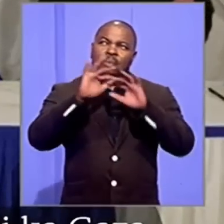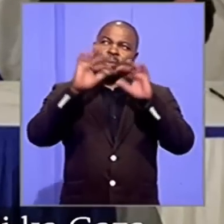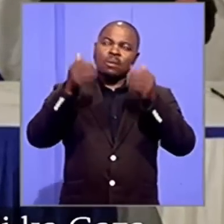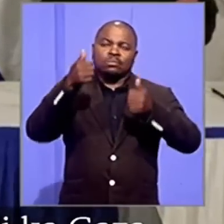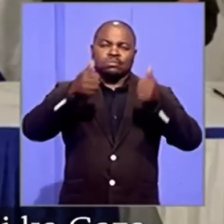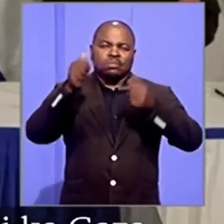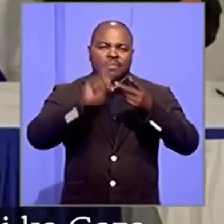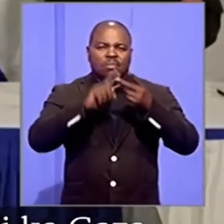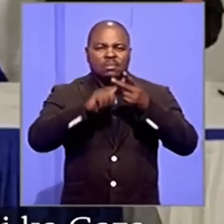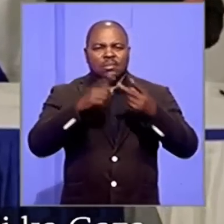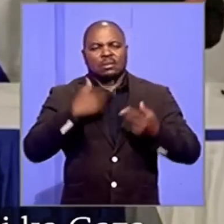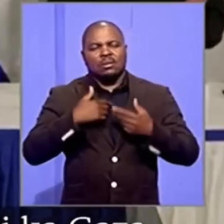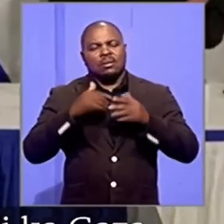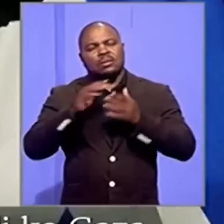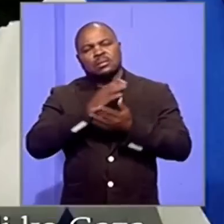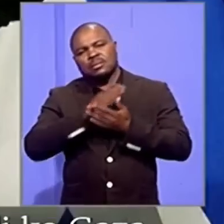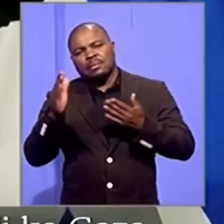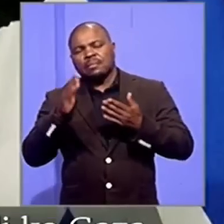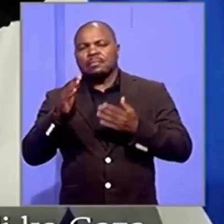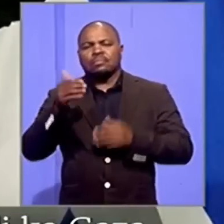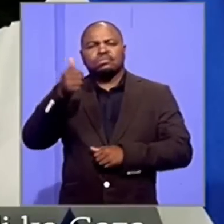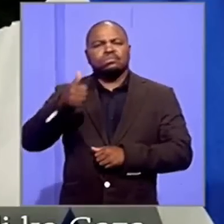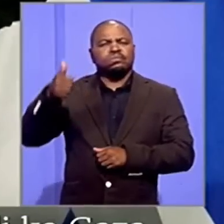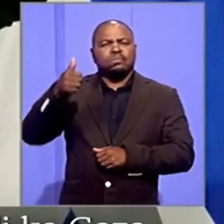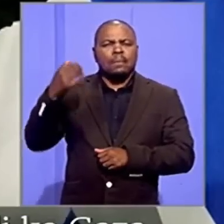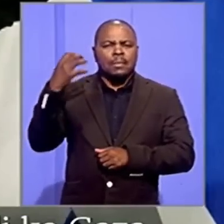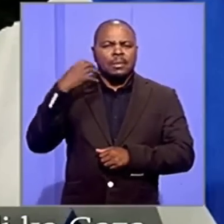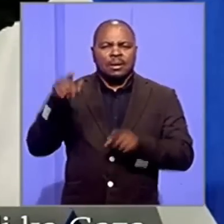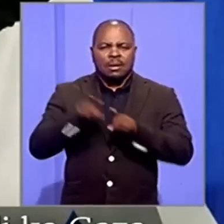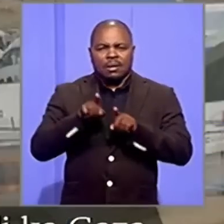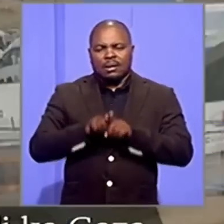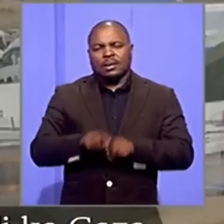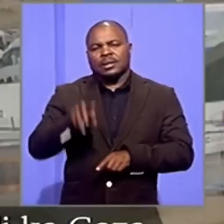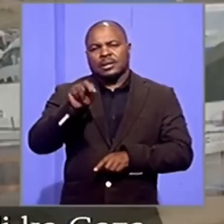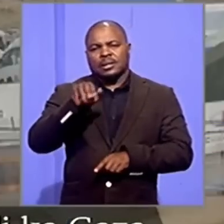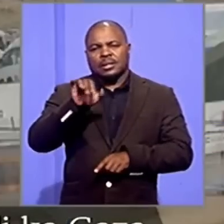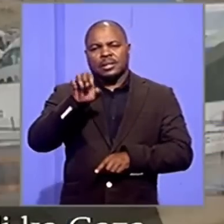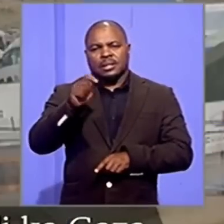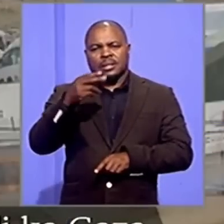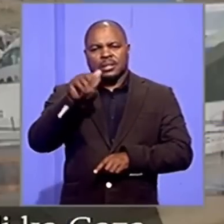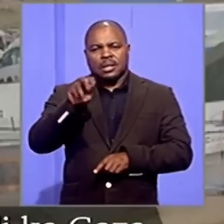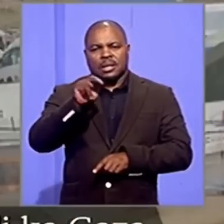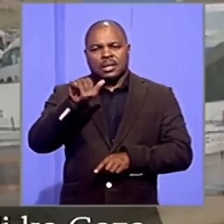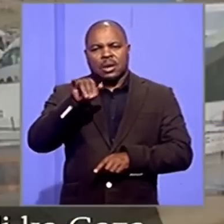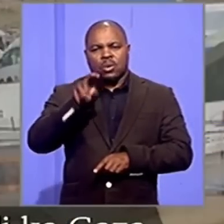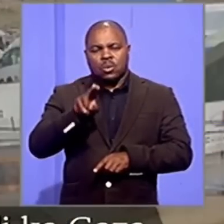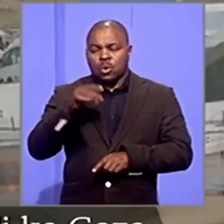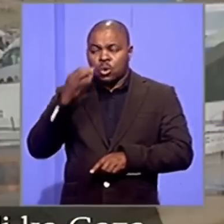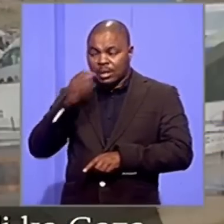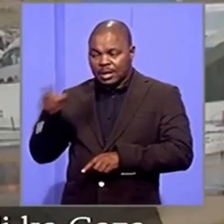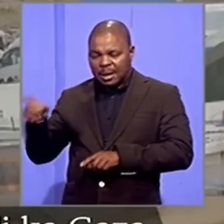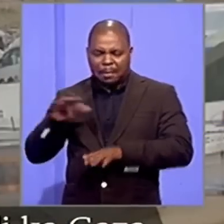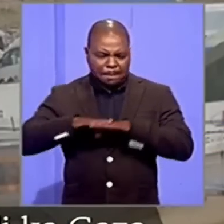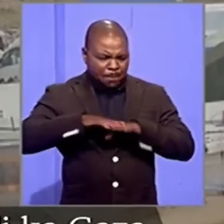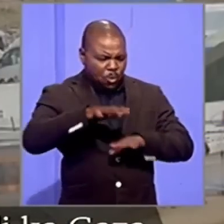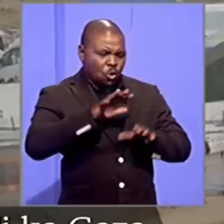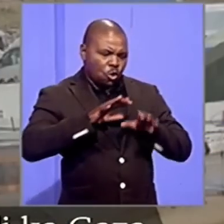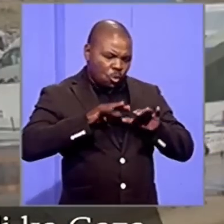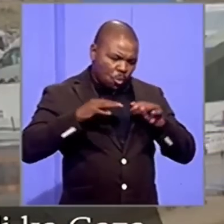le ditona tše dingwe tša kabinete bjalo ka Benjamin Netanyahu tša gore ntwa ka Gaza e swanela ke go tšwela pele go loya le go